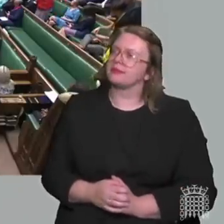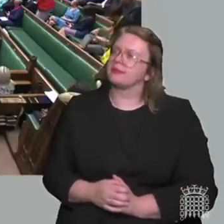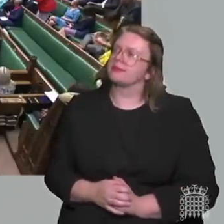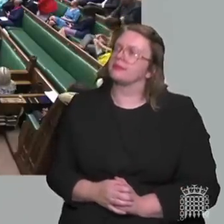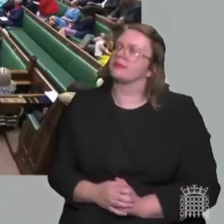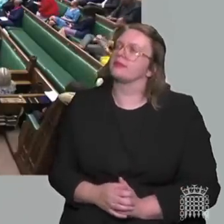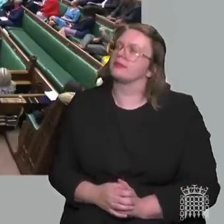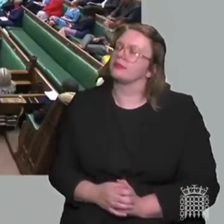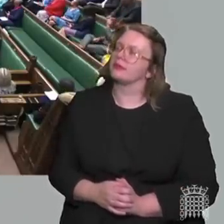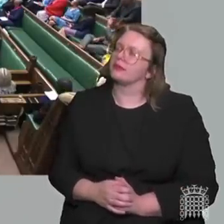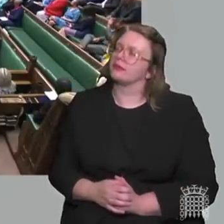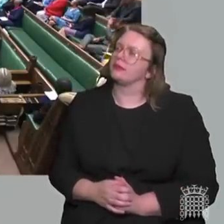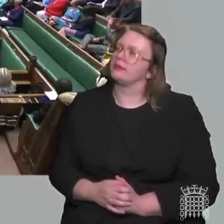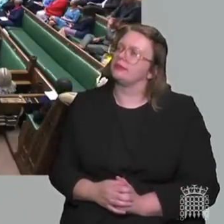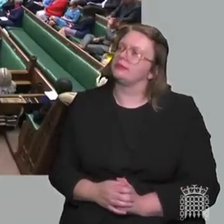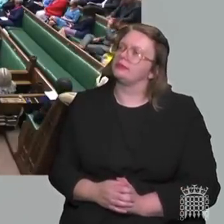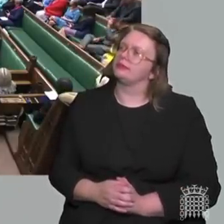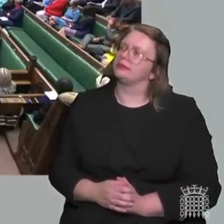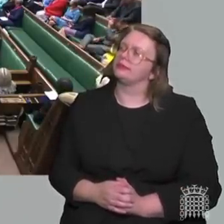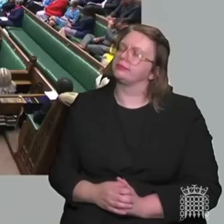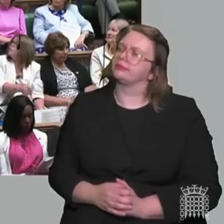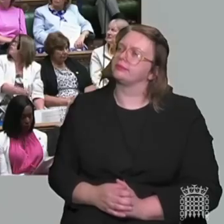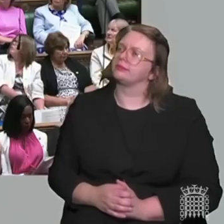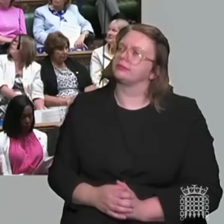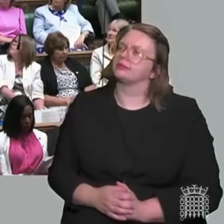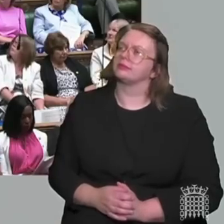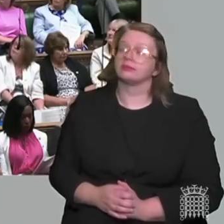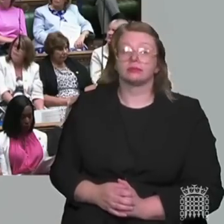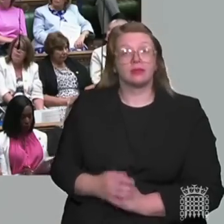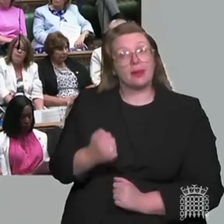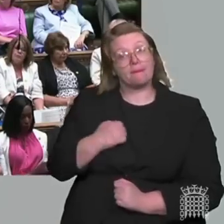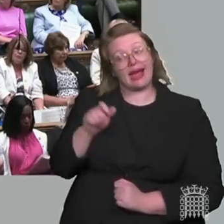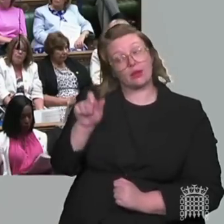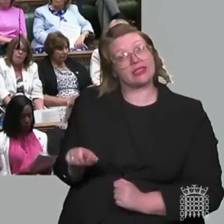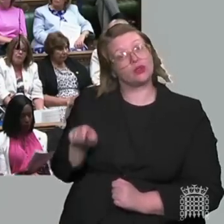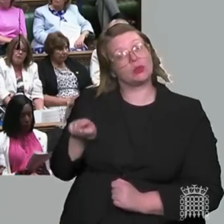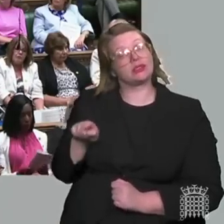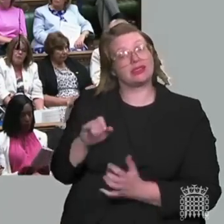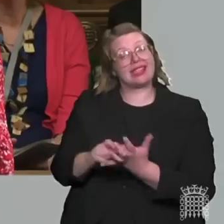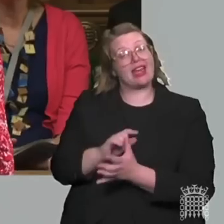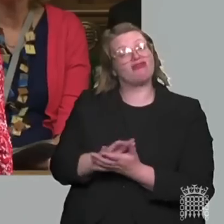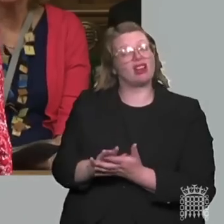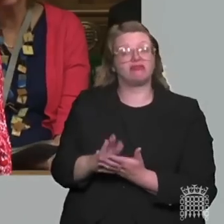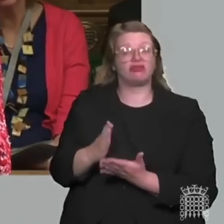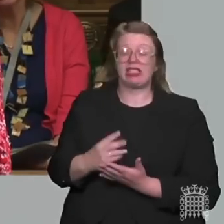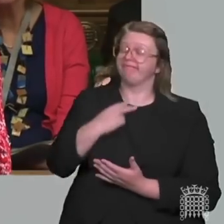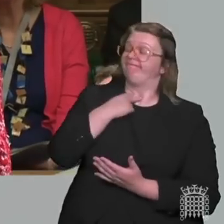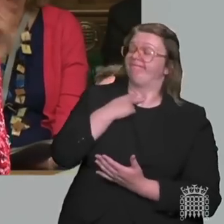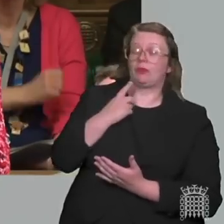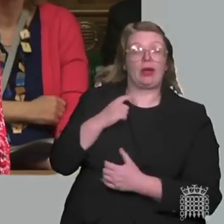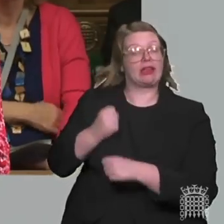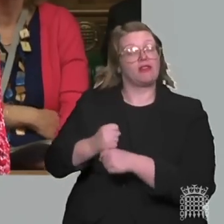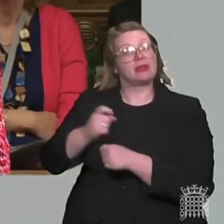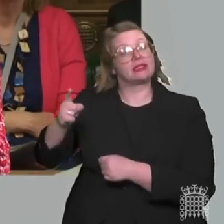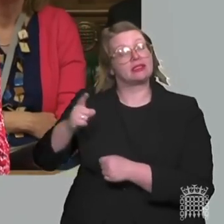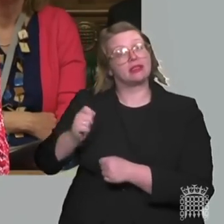Mr. Speaker, my constituent Sarah has been let down by this government. Her elderly father, a veteran living with cancer, has